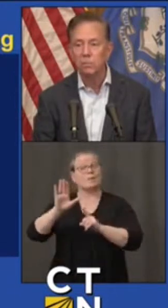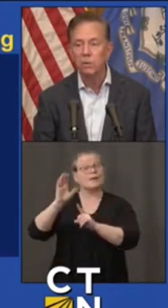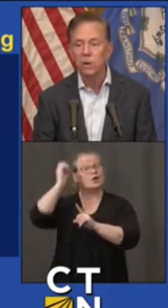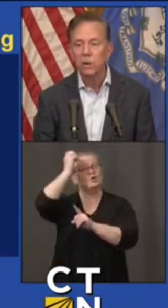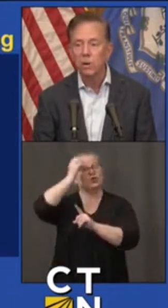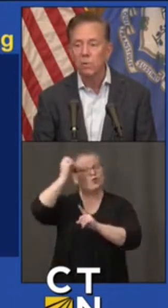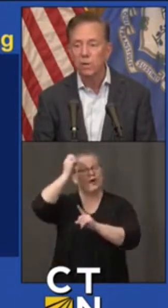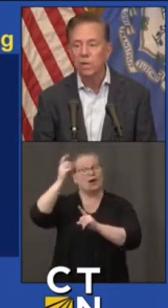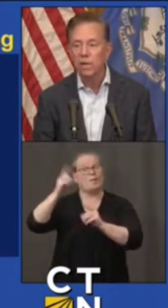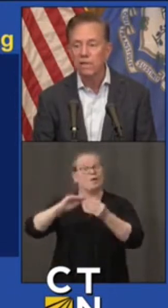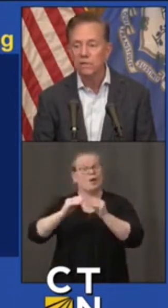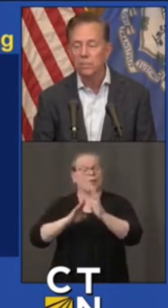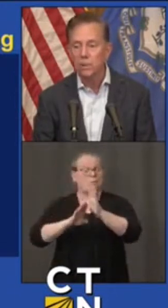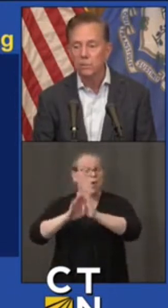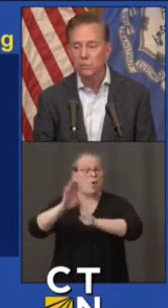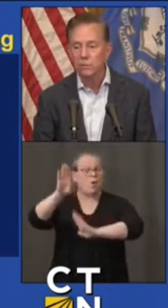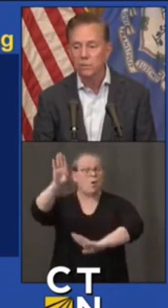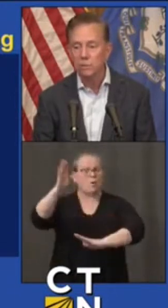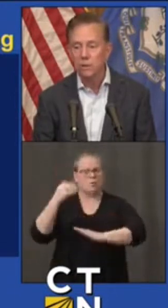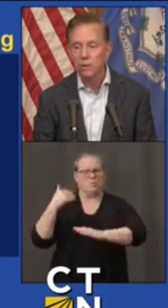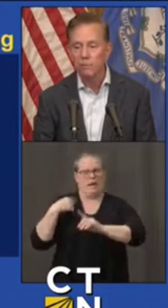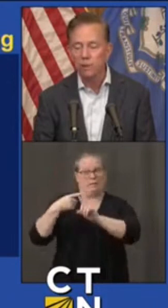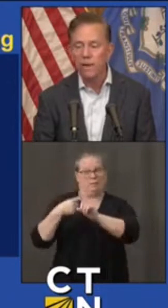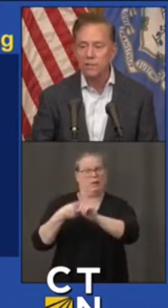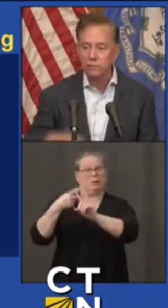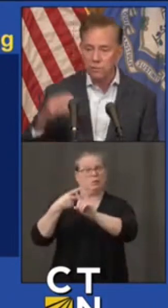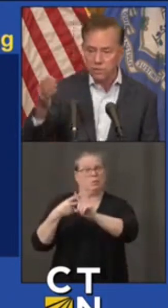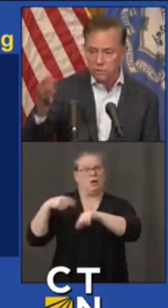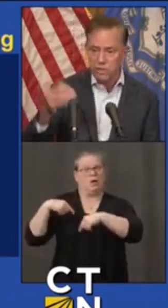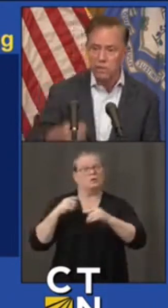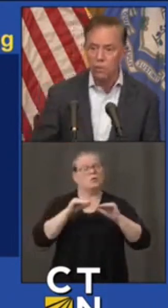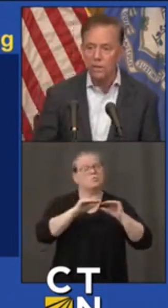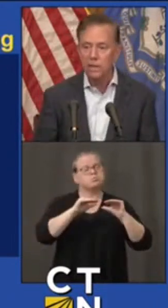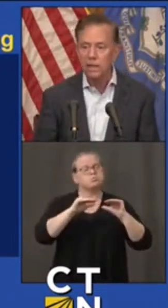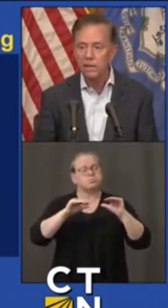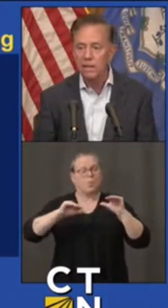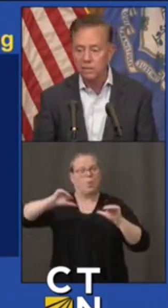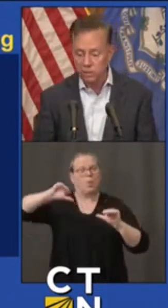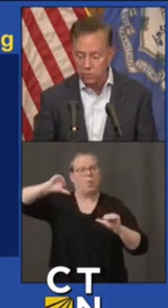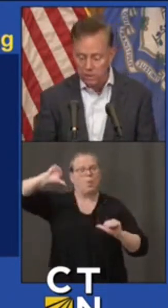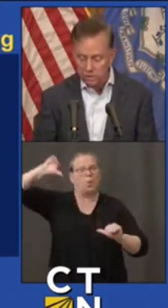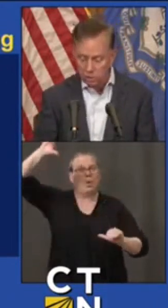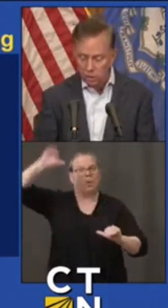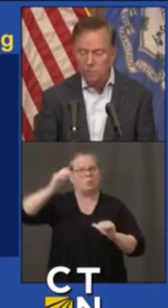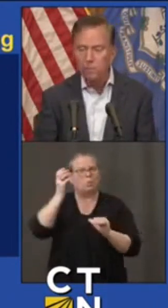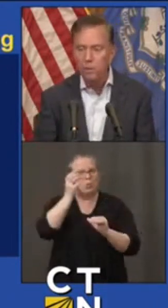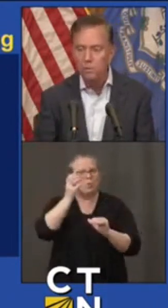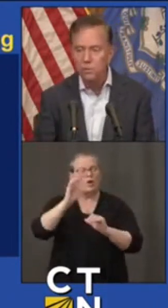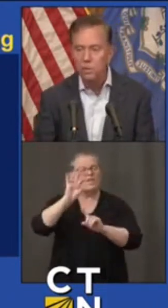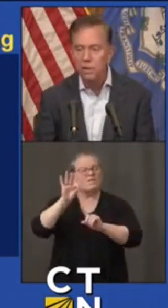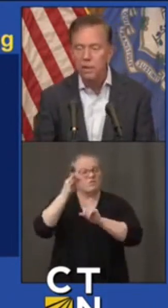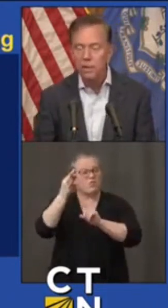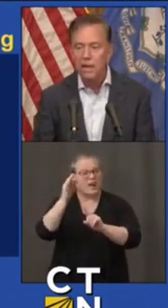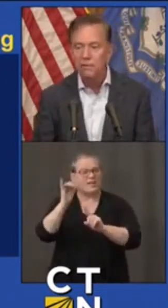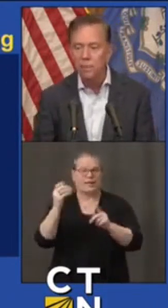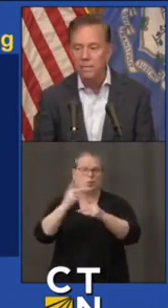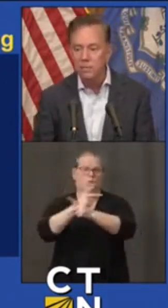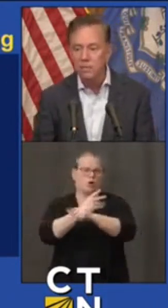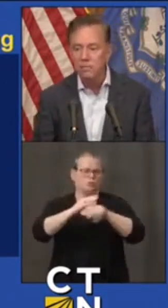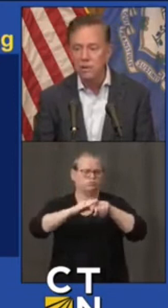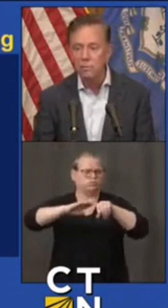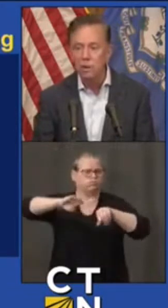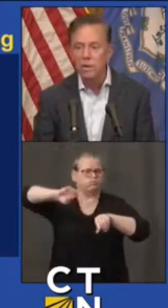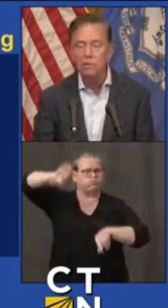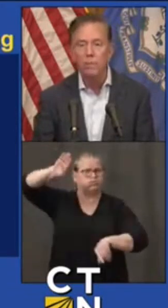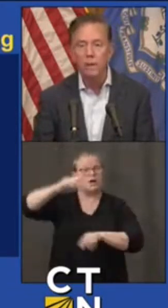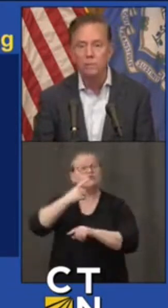Europe over the last month or two. France, which is the red line, that's the one that's gone up the most. They have a